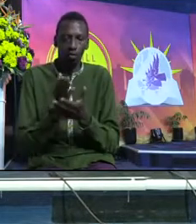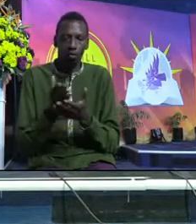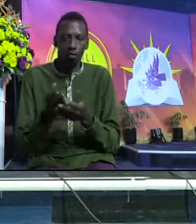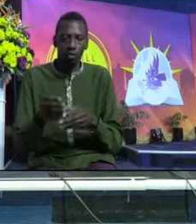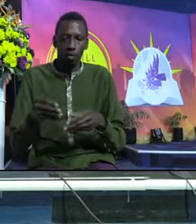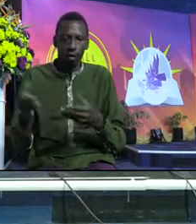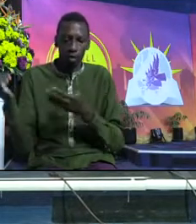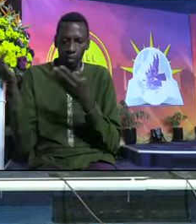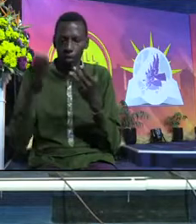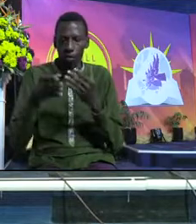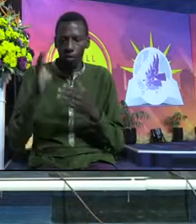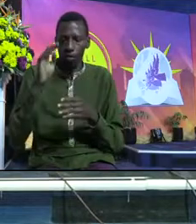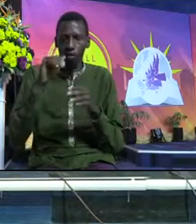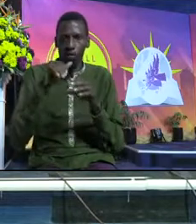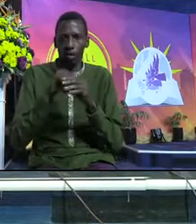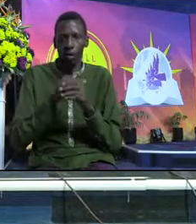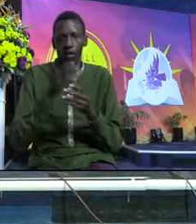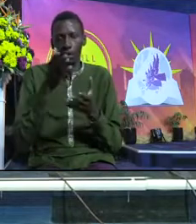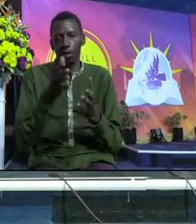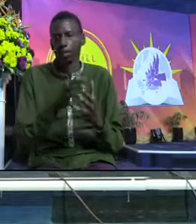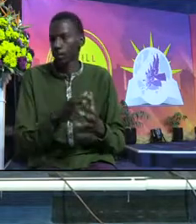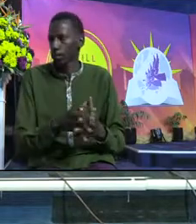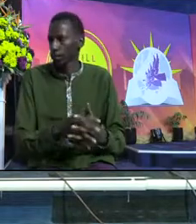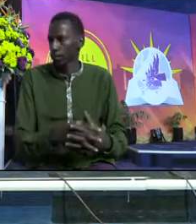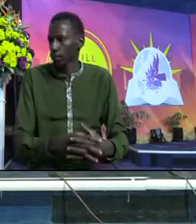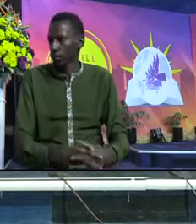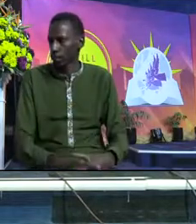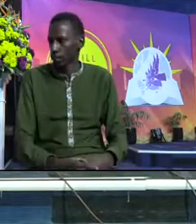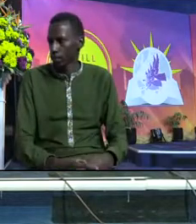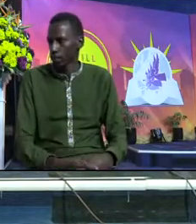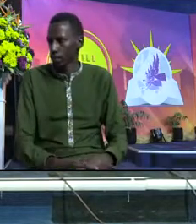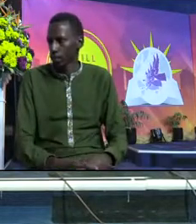it. Move it quickly.